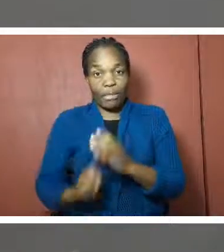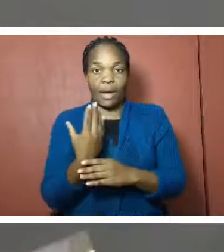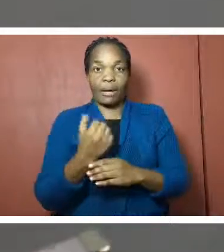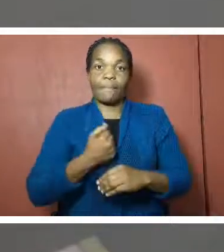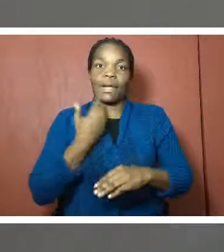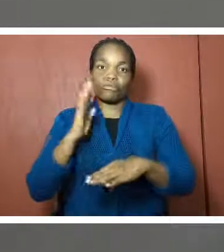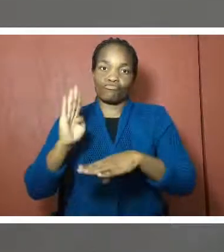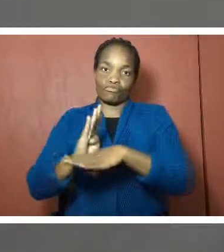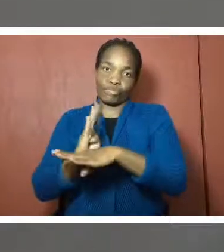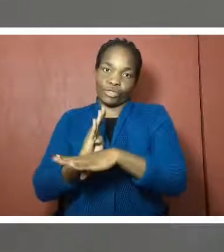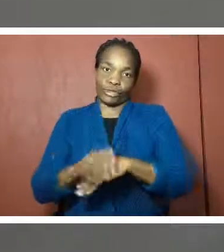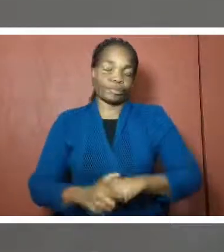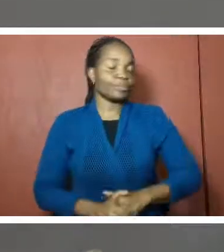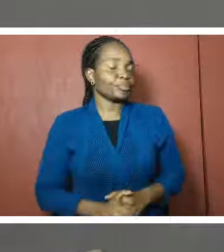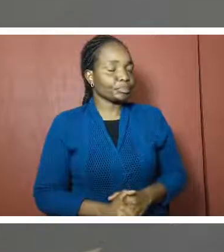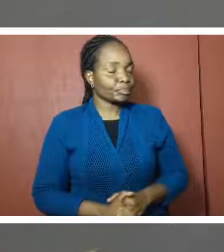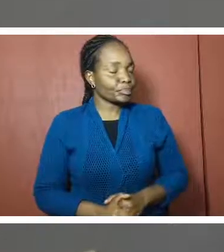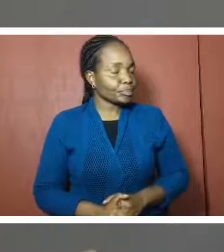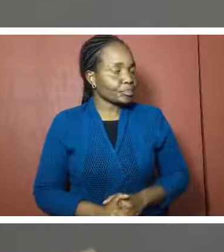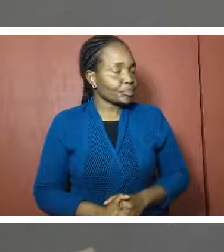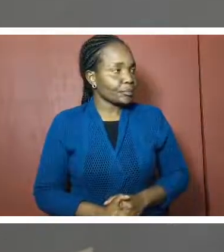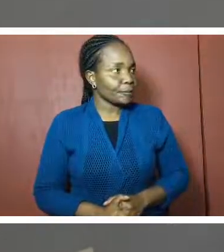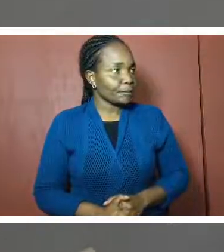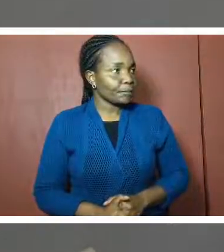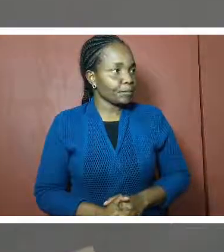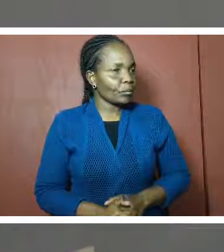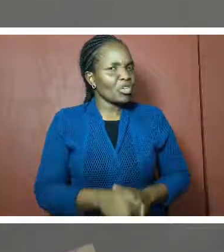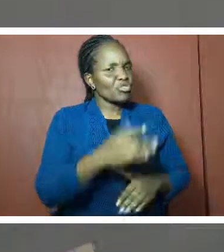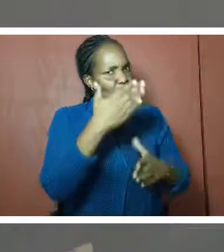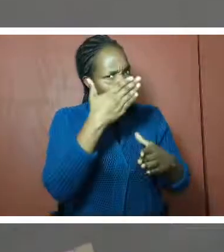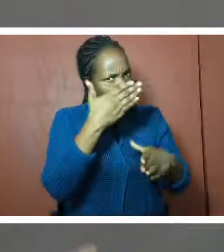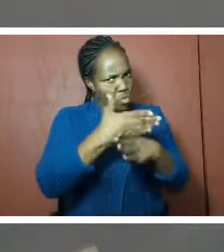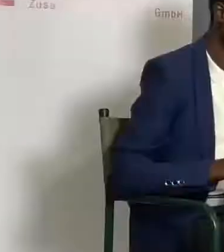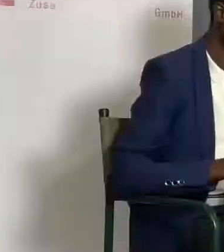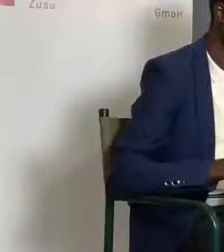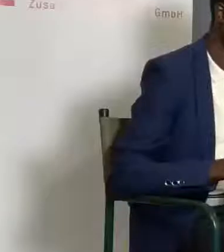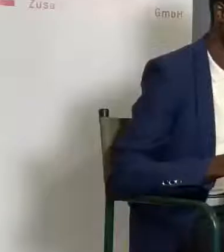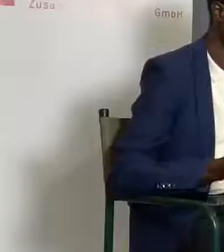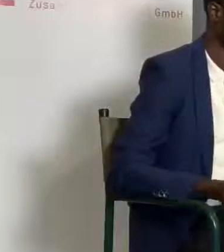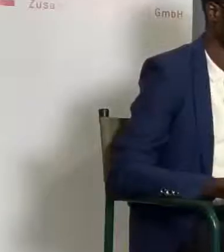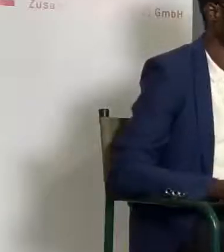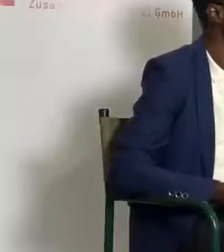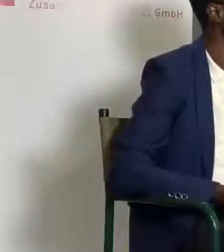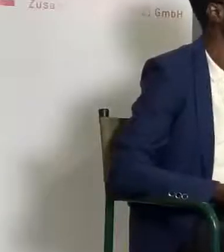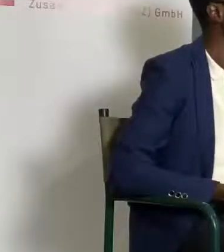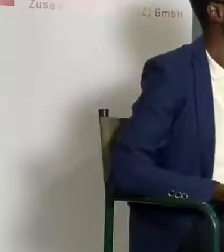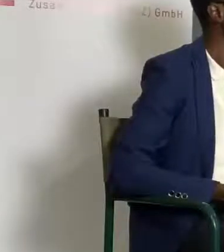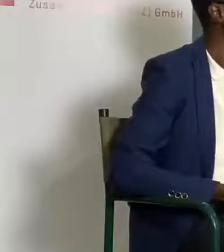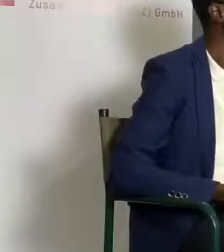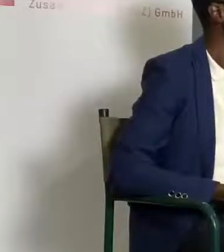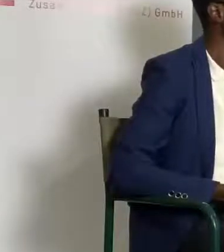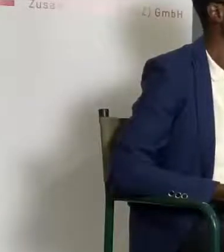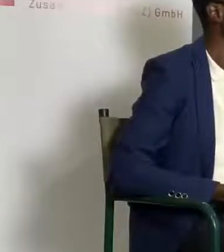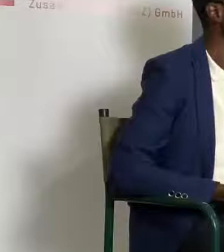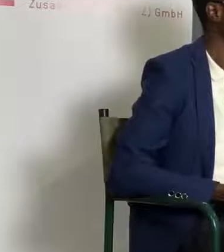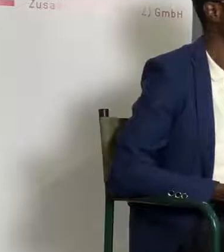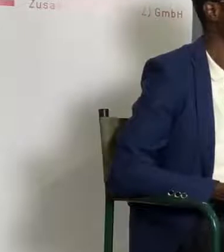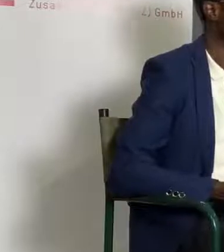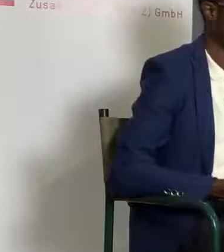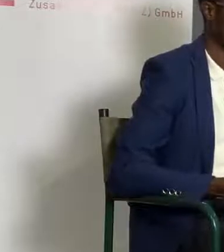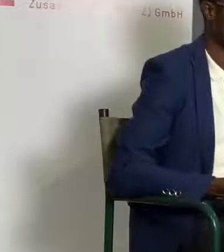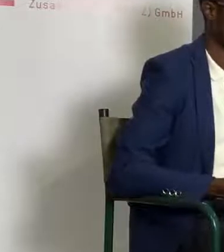Great. Yeah. Okay, so you do carpentry. I would like to know, how do you